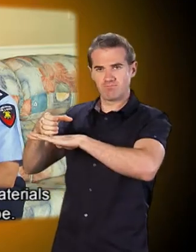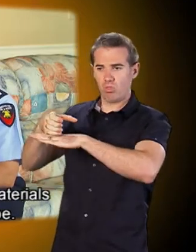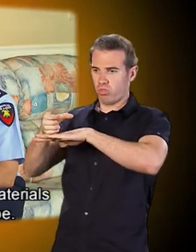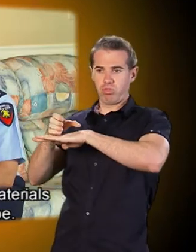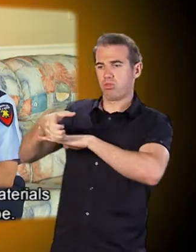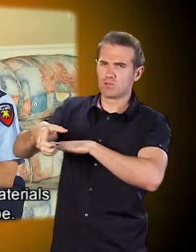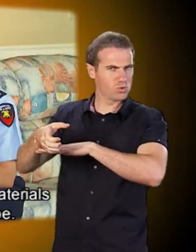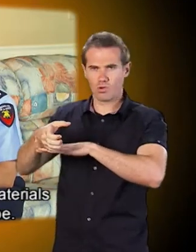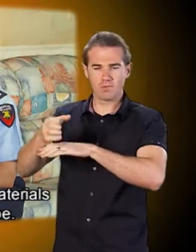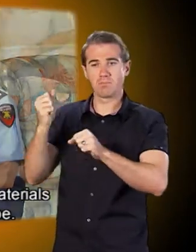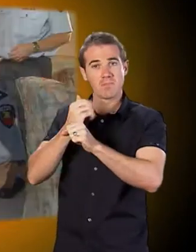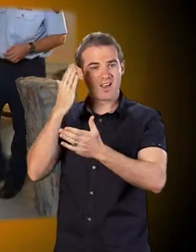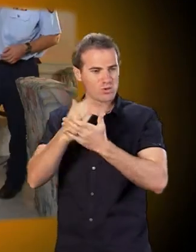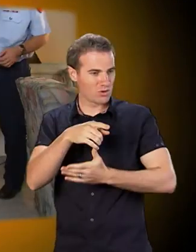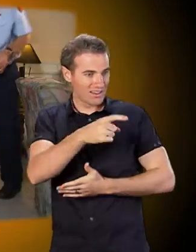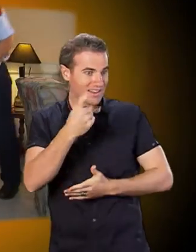materials away from the globe.